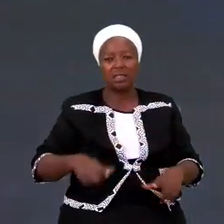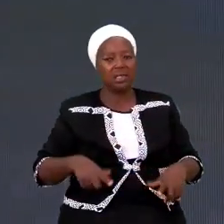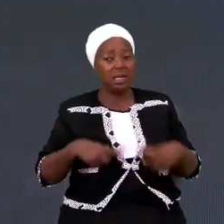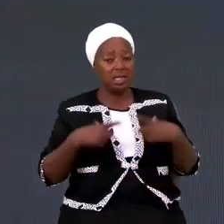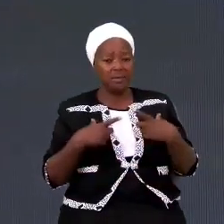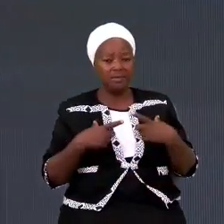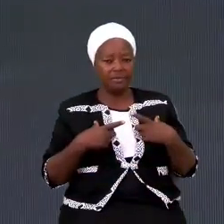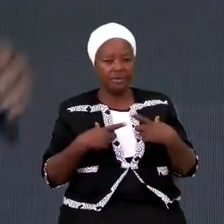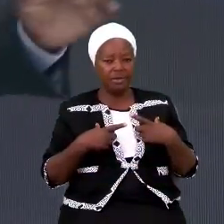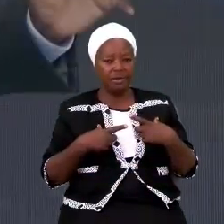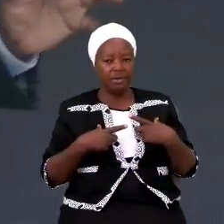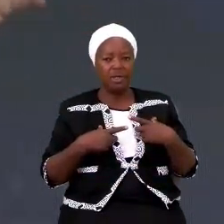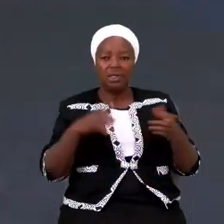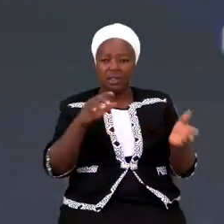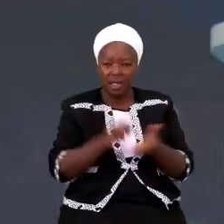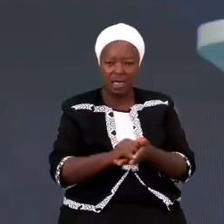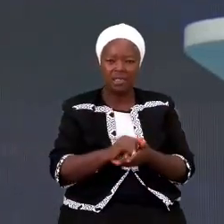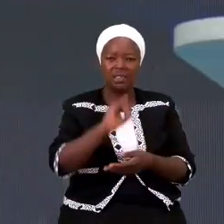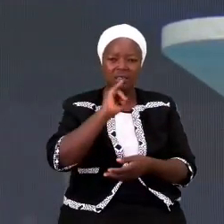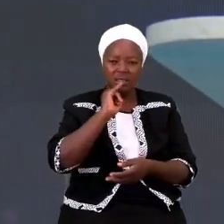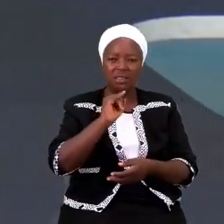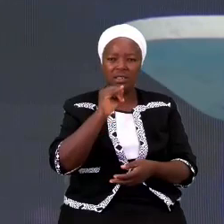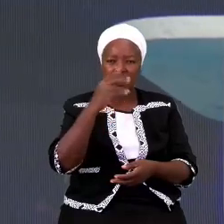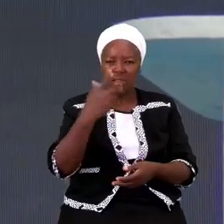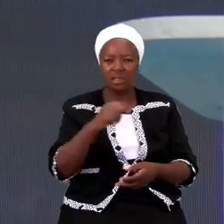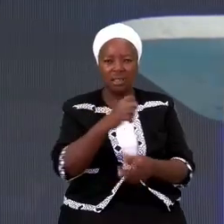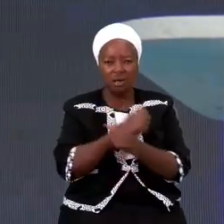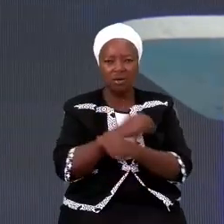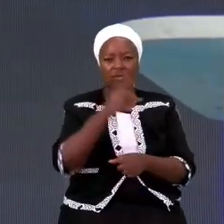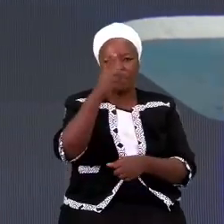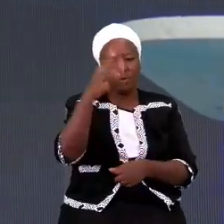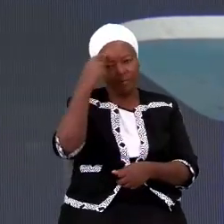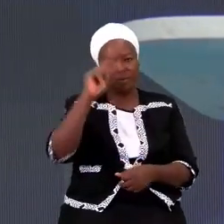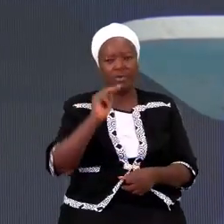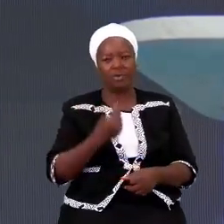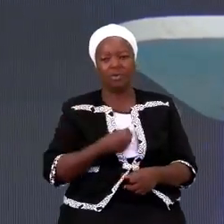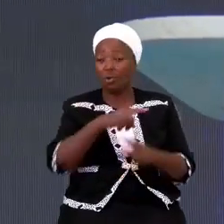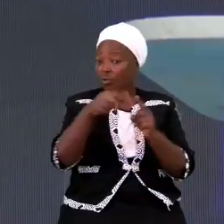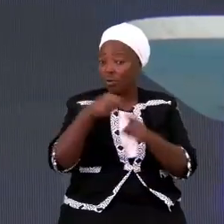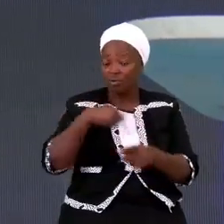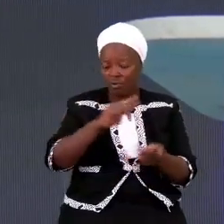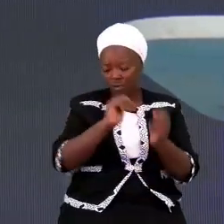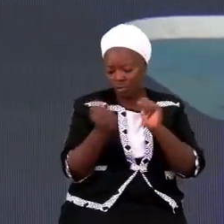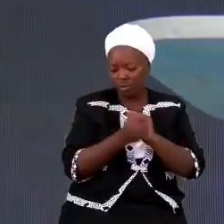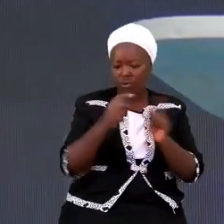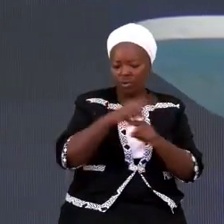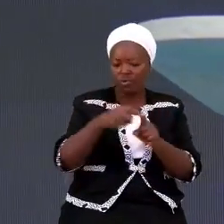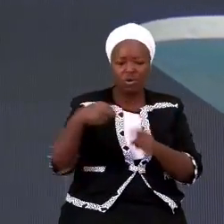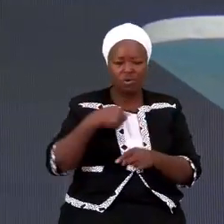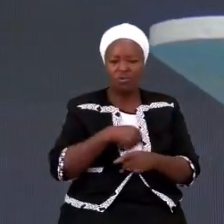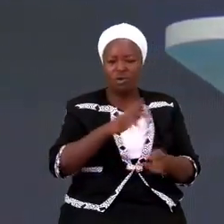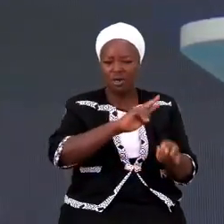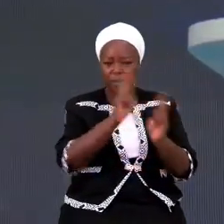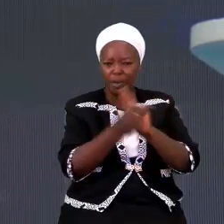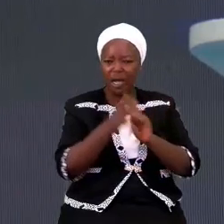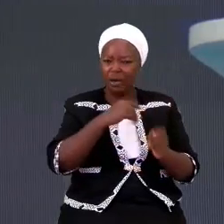turn, when we repent, and when we face the Lord and we say, Lord, I'm sorry for the evil